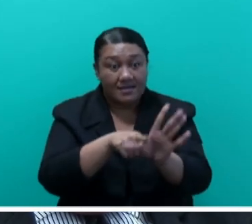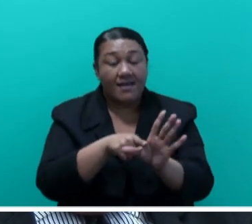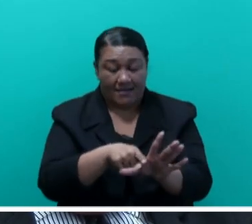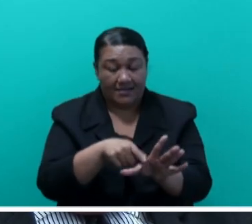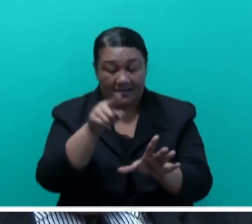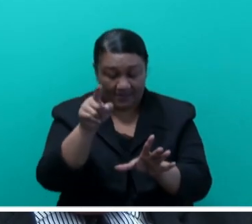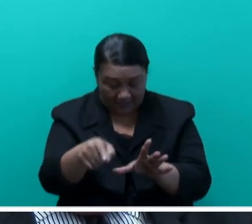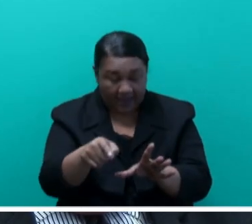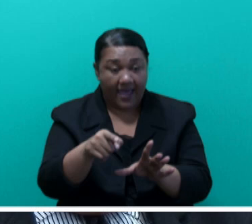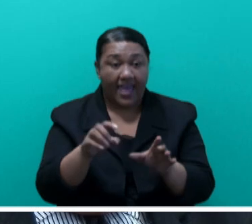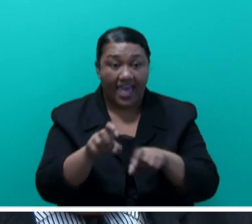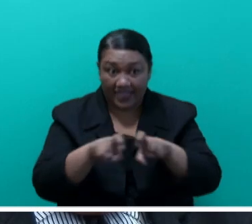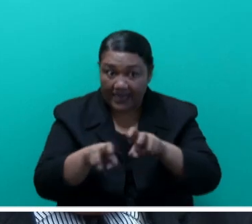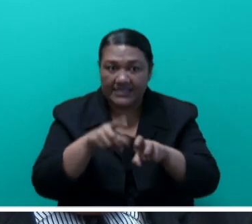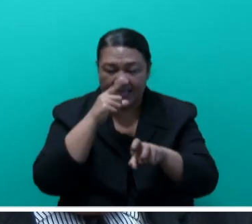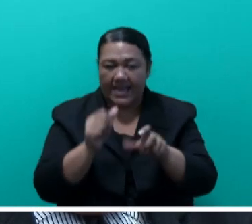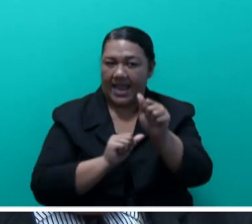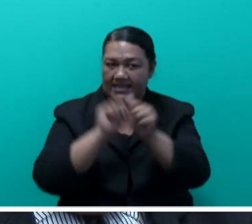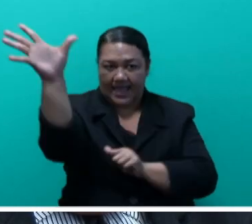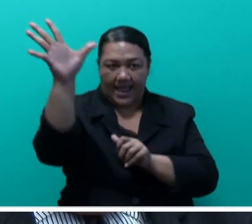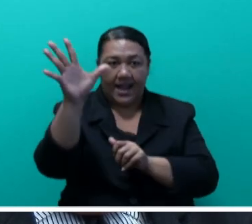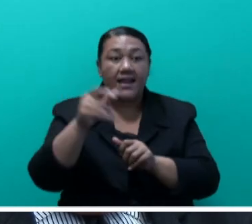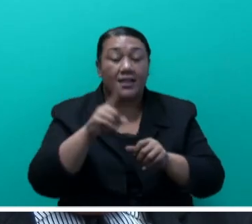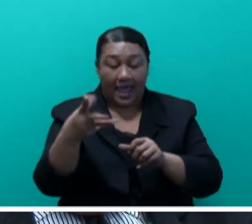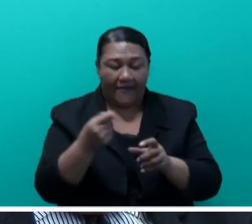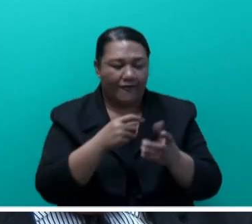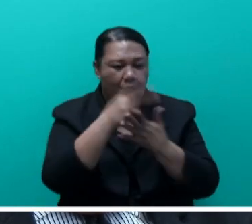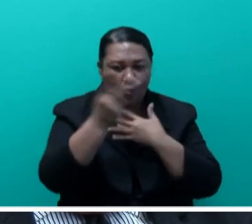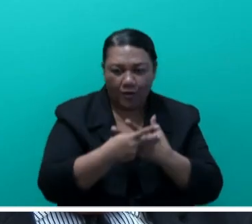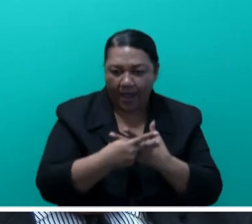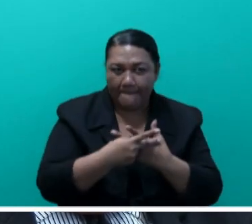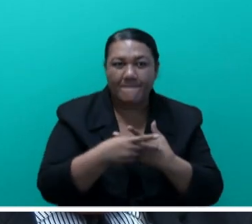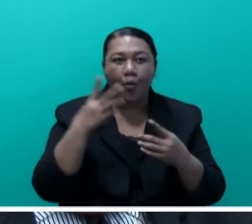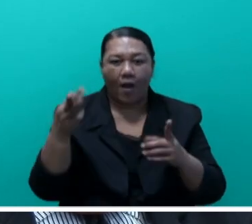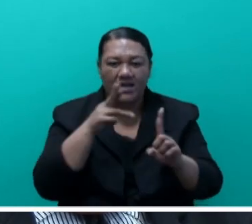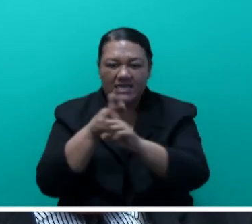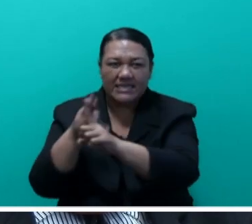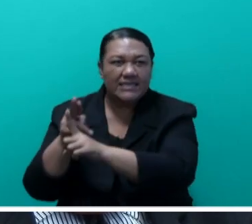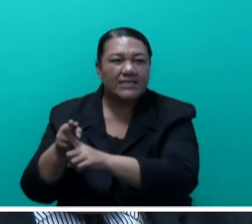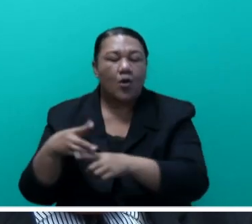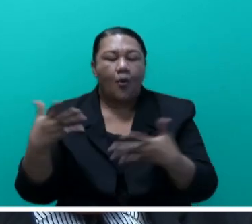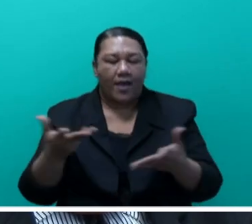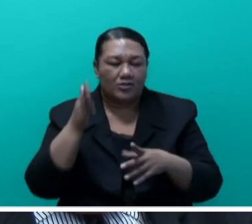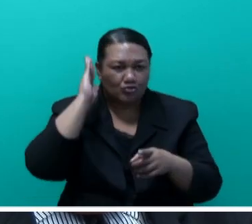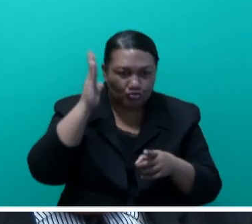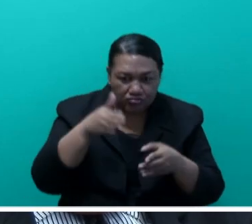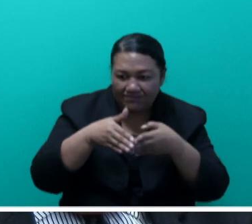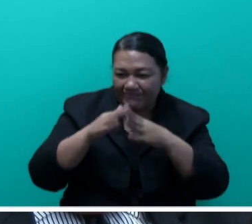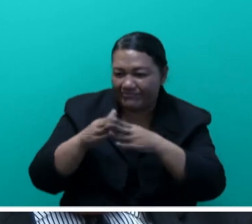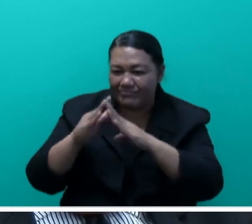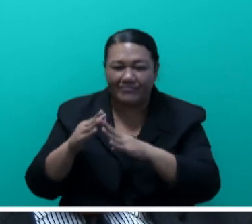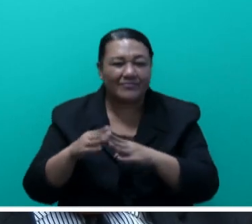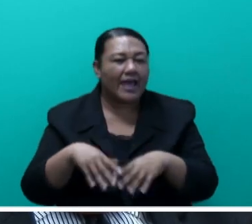invest in talent identification programs that reach out to schools and communities across the country,